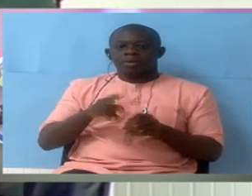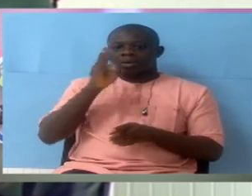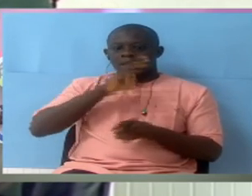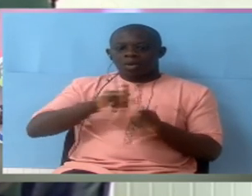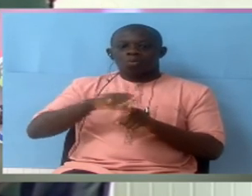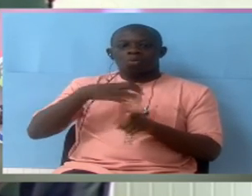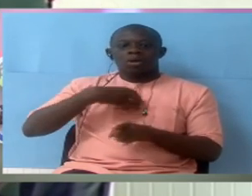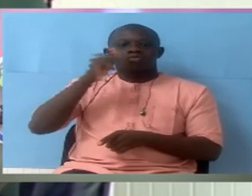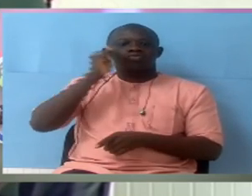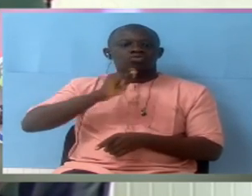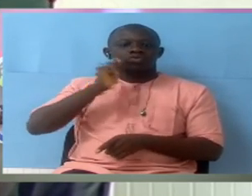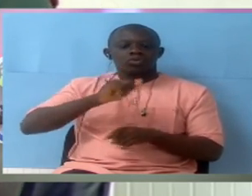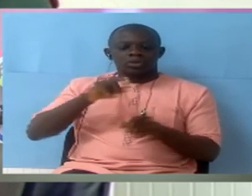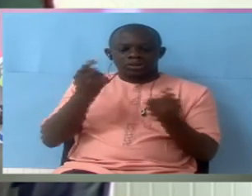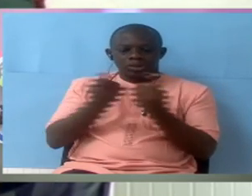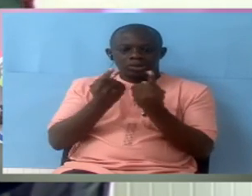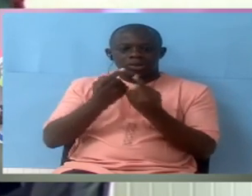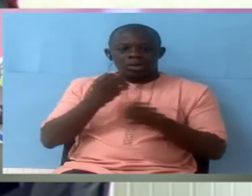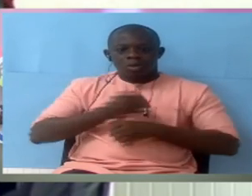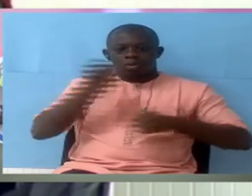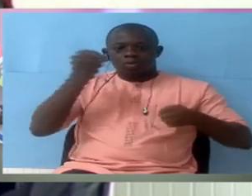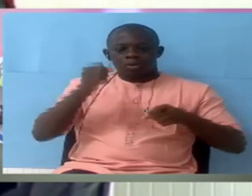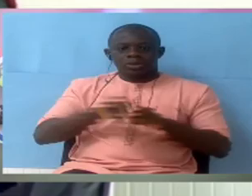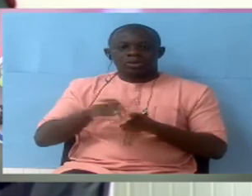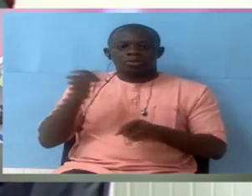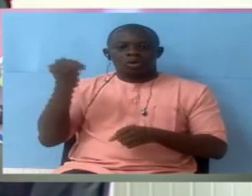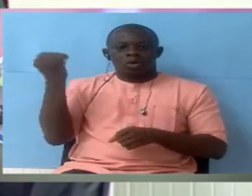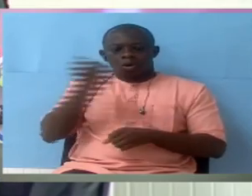on my head. And I